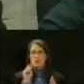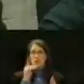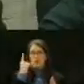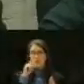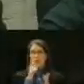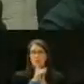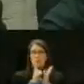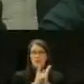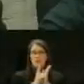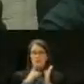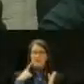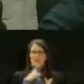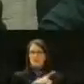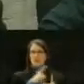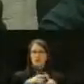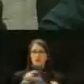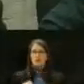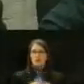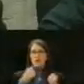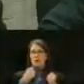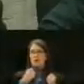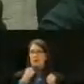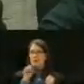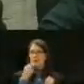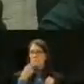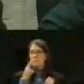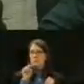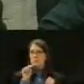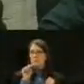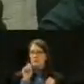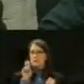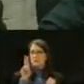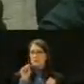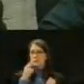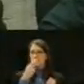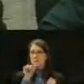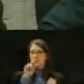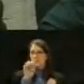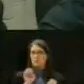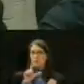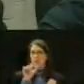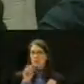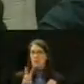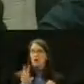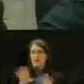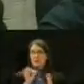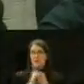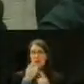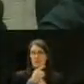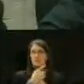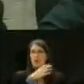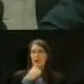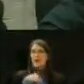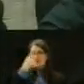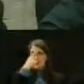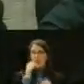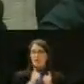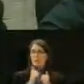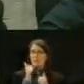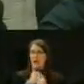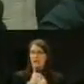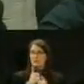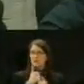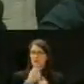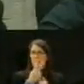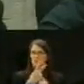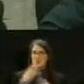I'm not familiar with that specific bill. Well, they did that last year, and I think it has to determine, is it 2 commissioners or is it a quorum? And I certainly feel very